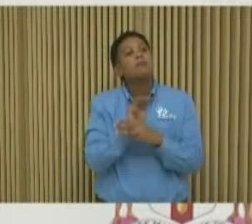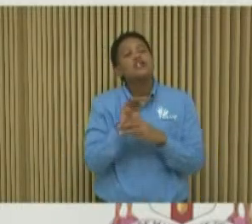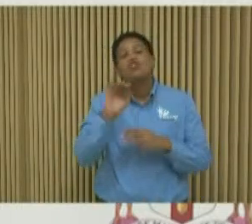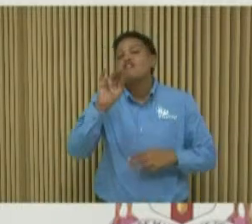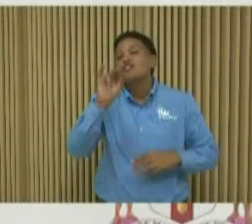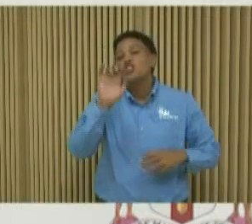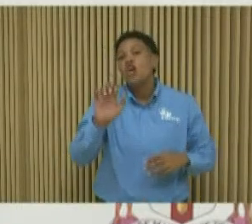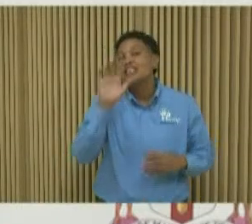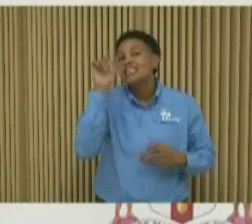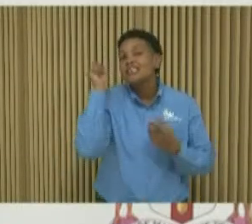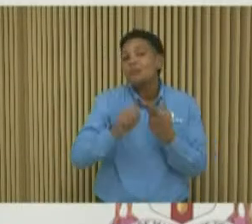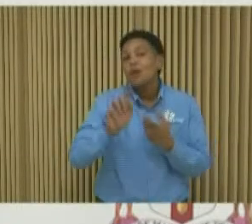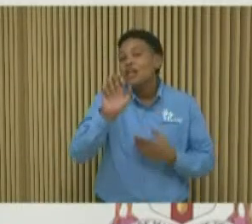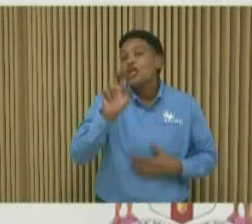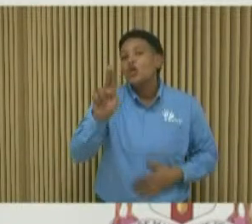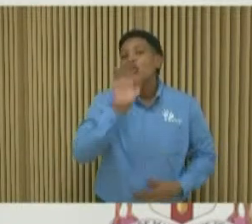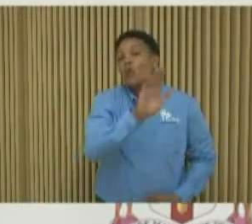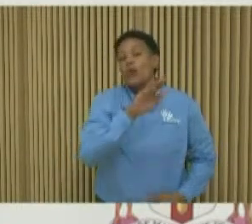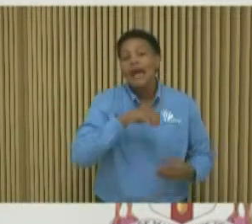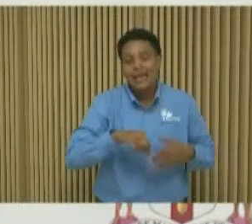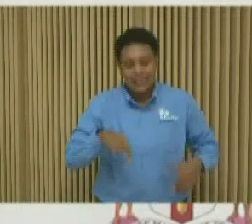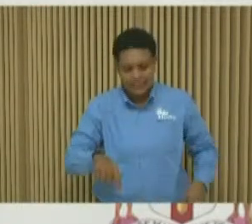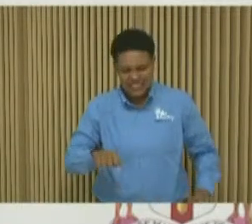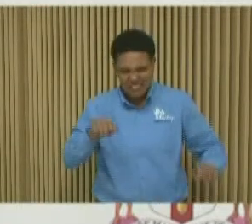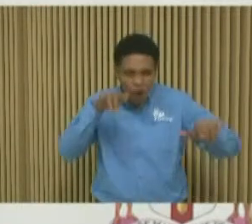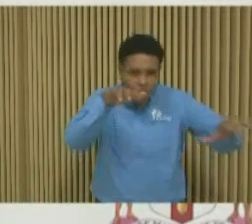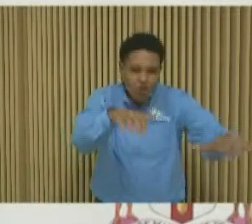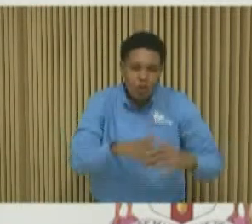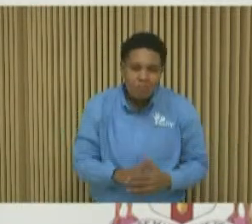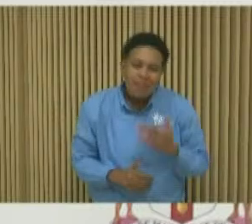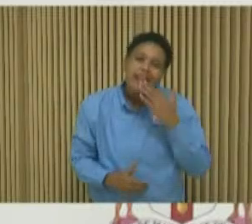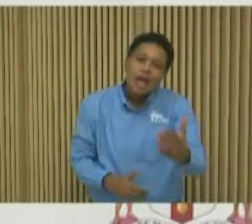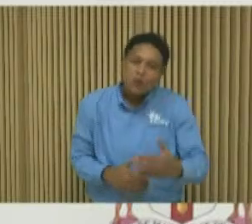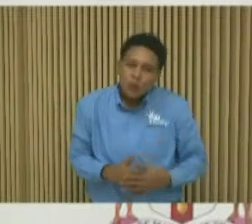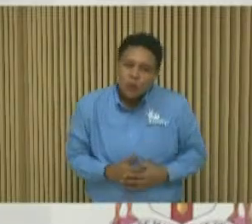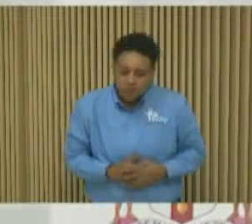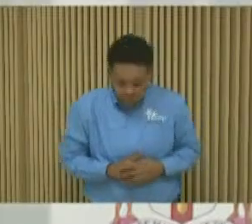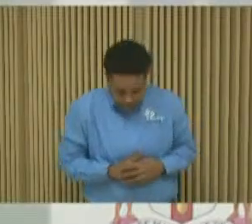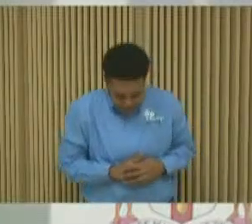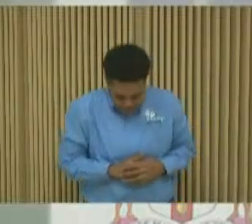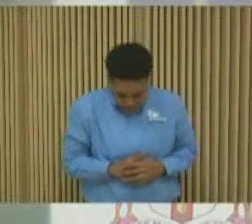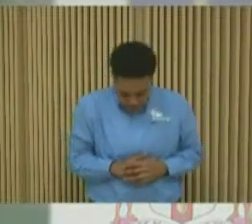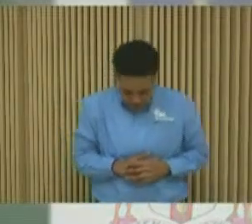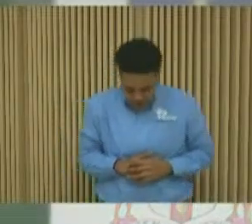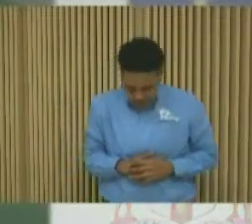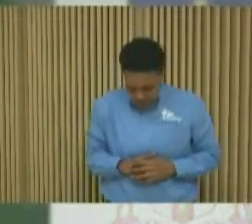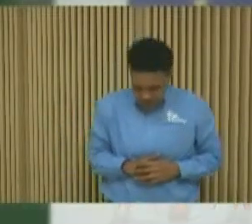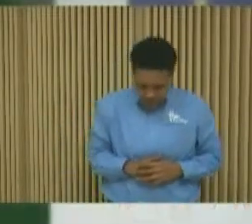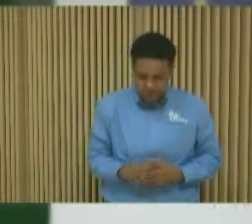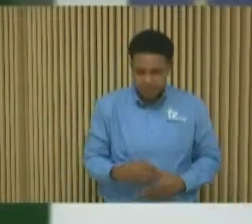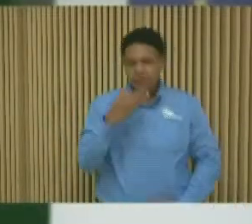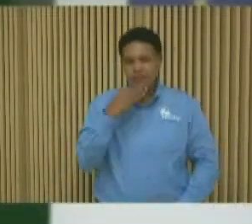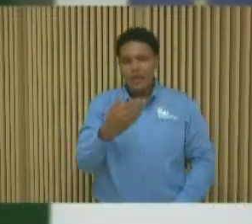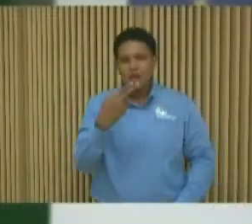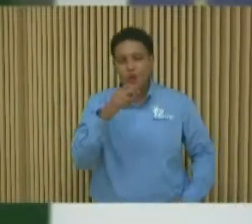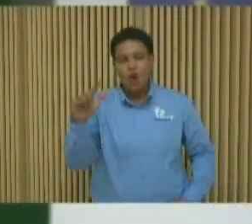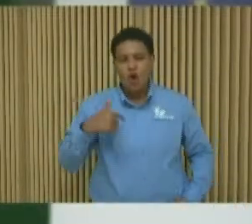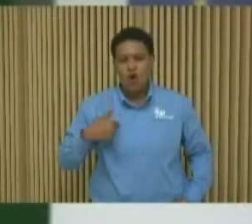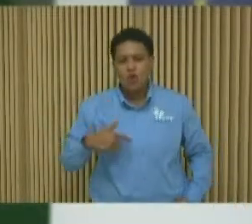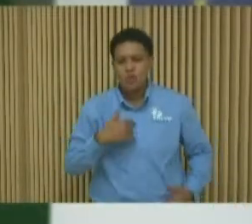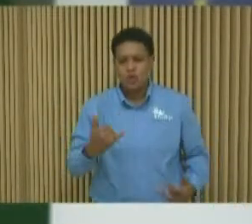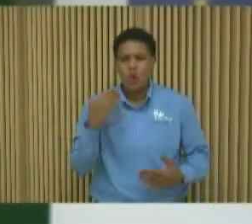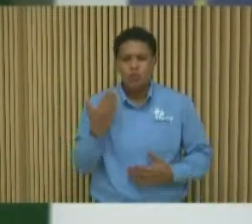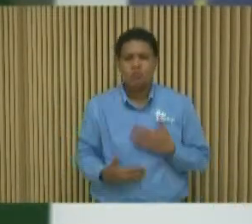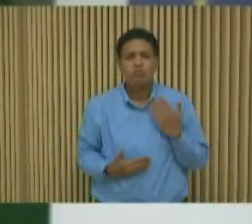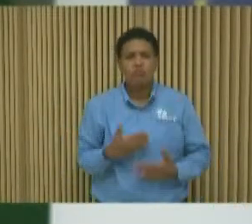Justice and the EU in this forum. Thank you. Thank you so much, Mr. Hall. Now, as we go into